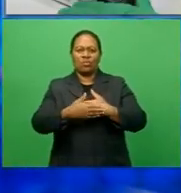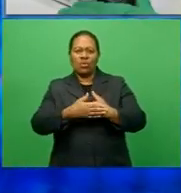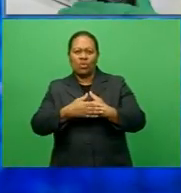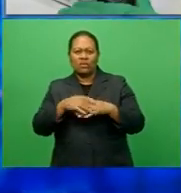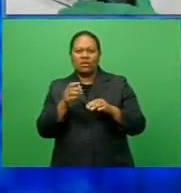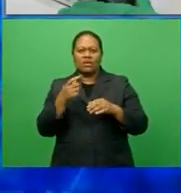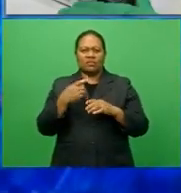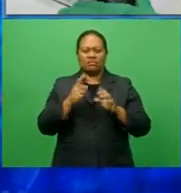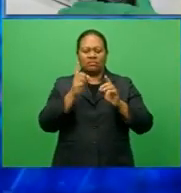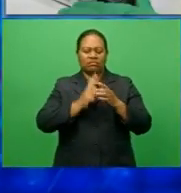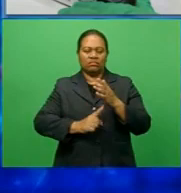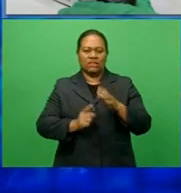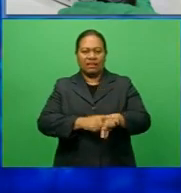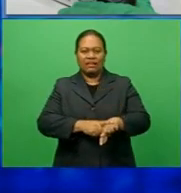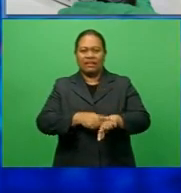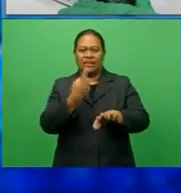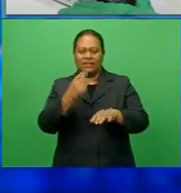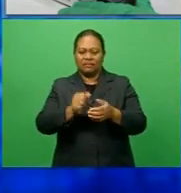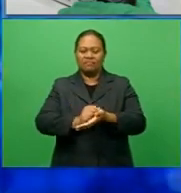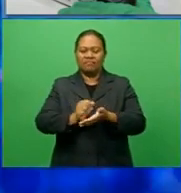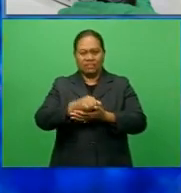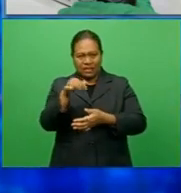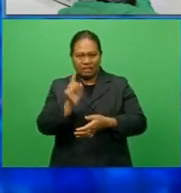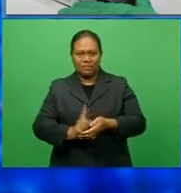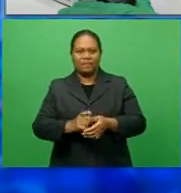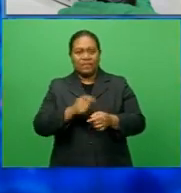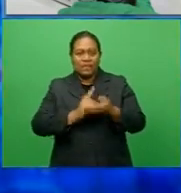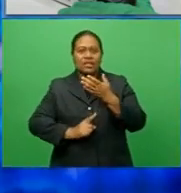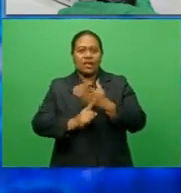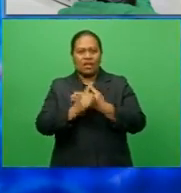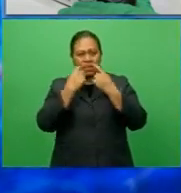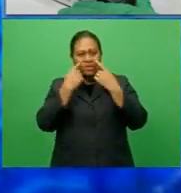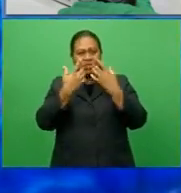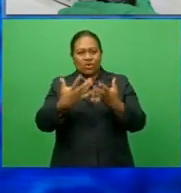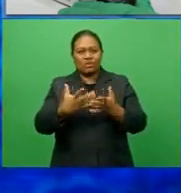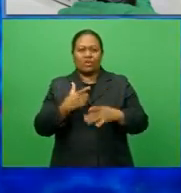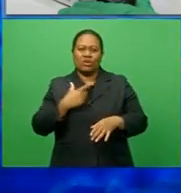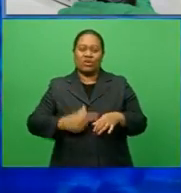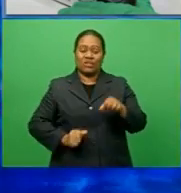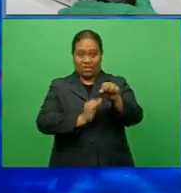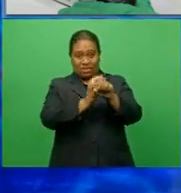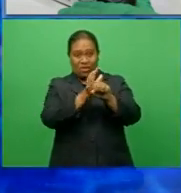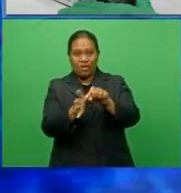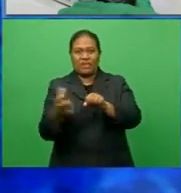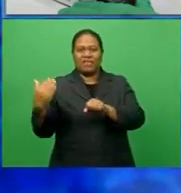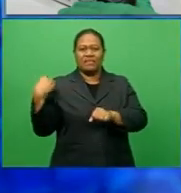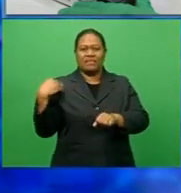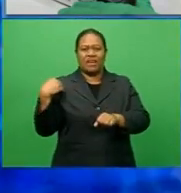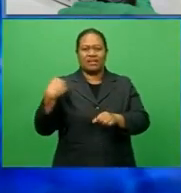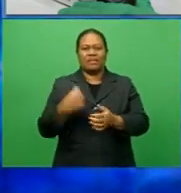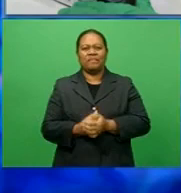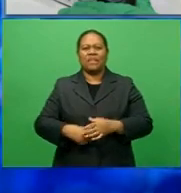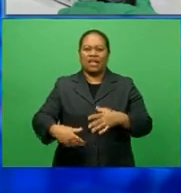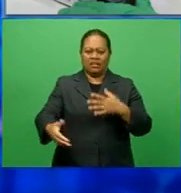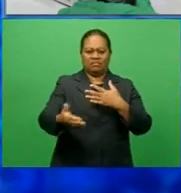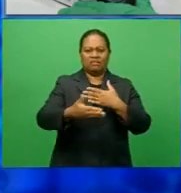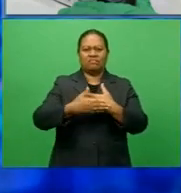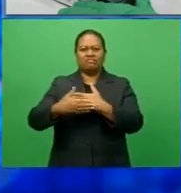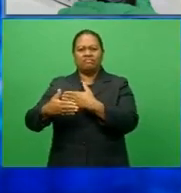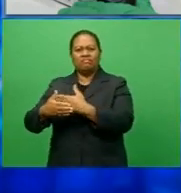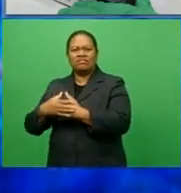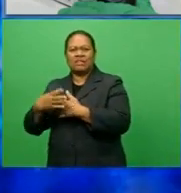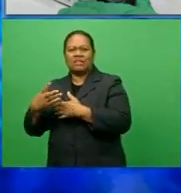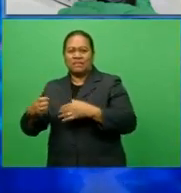lower after a late session sell-off today. This came as investors weighed surging COVID-19 infections and mounting shutdowns